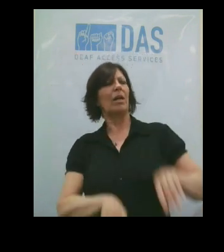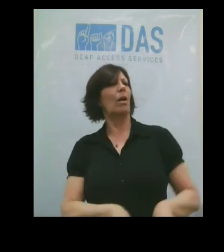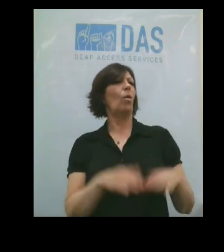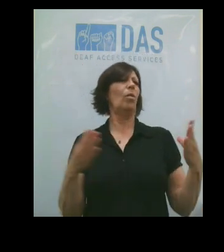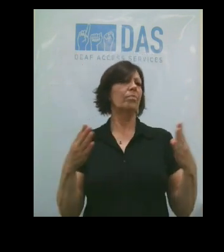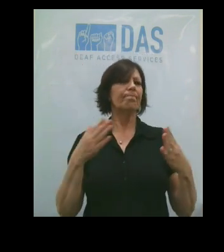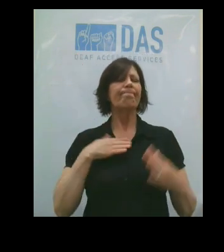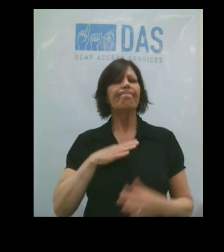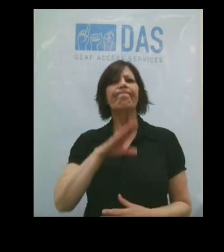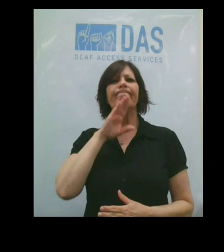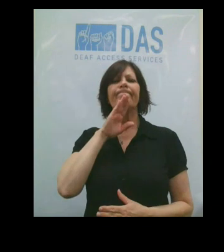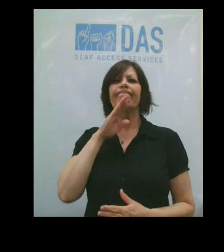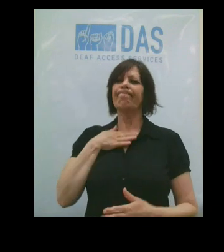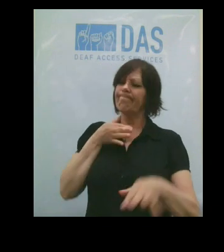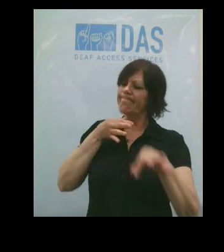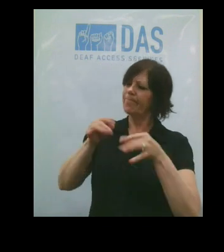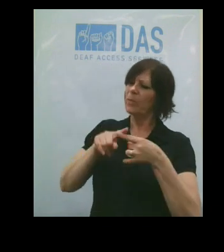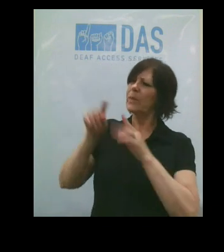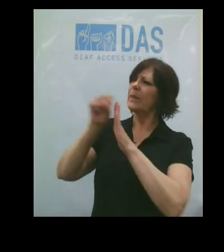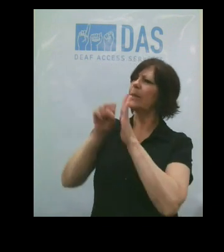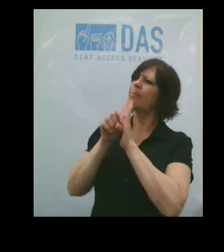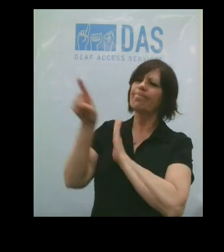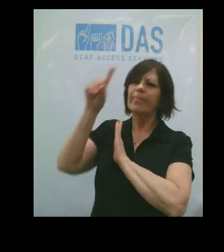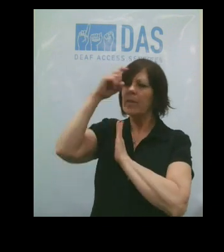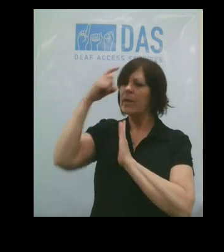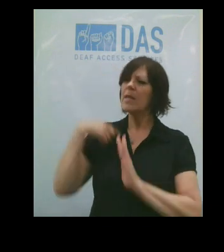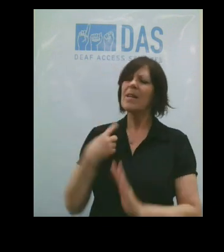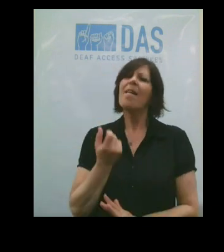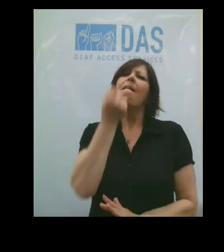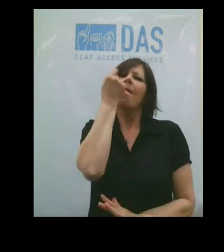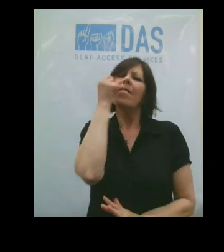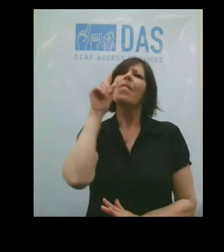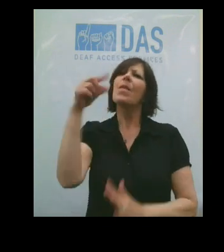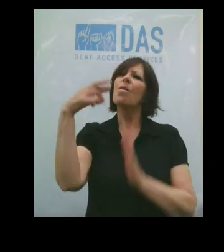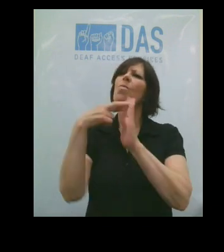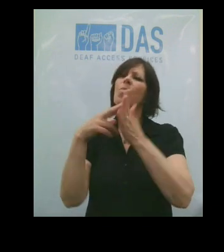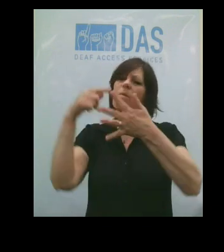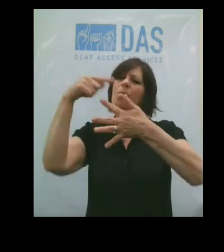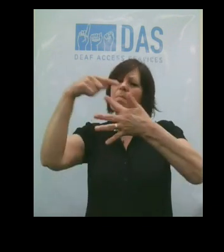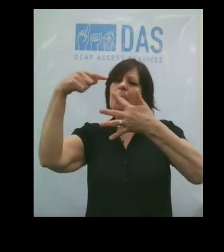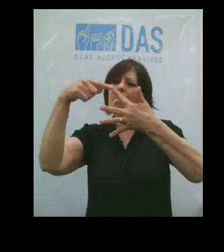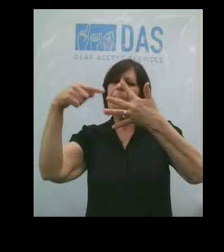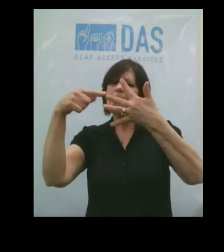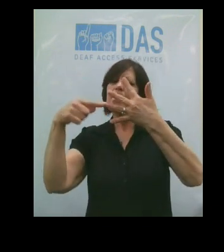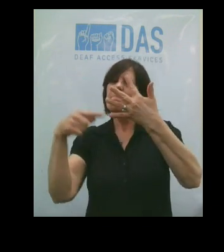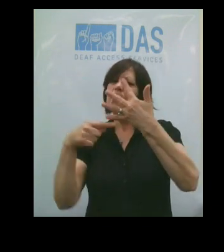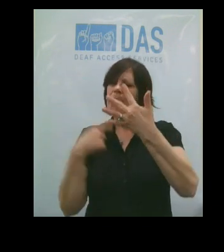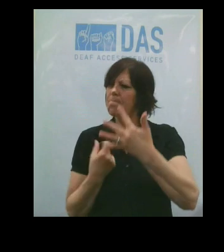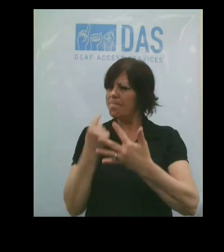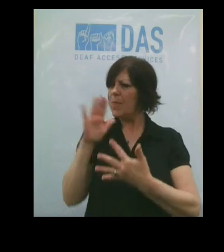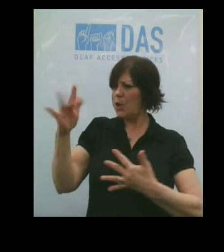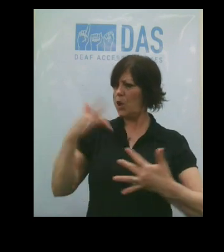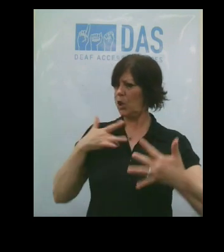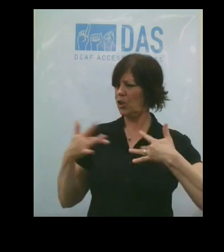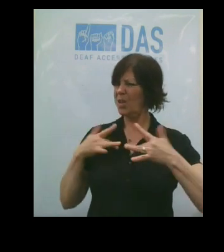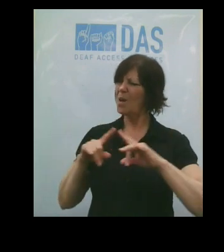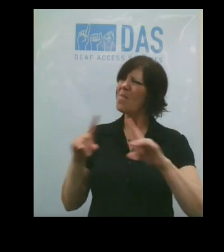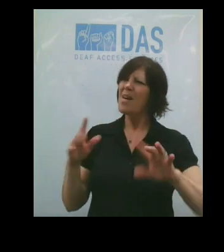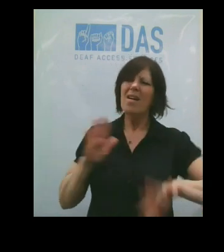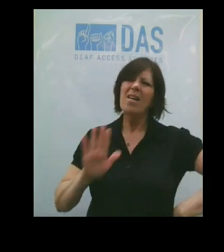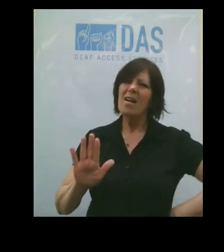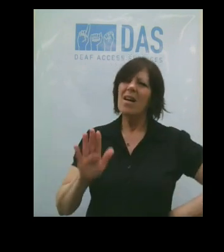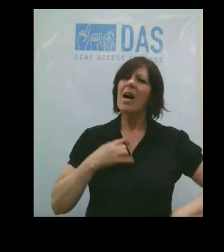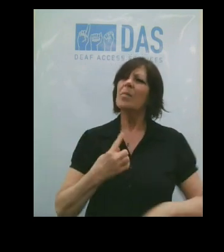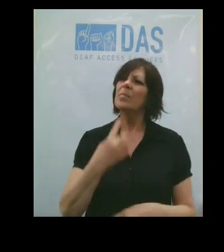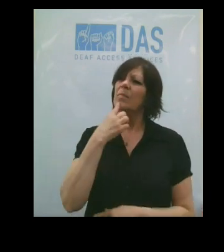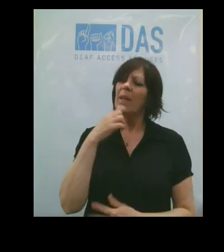my concern to the state about this. I understand the way the metrics are done, and I understand their concern. But it is a little disappointing to